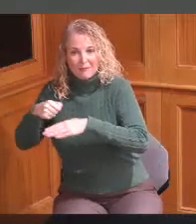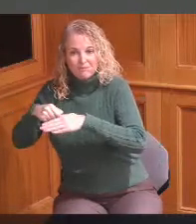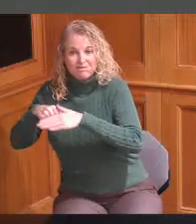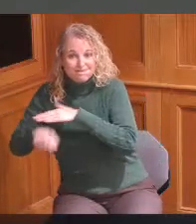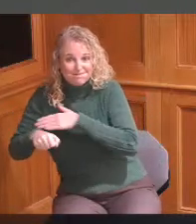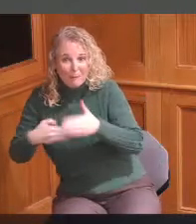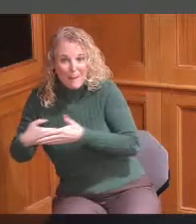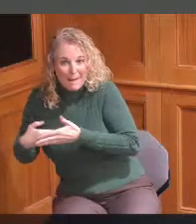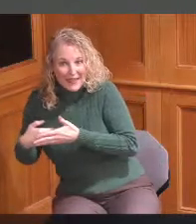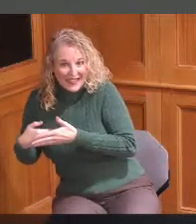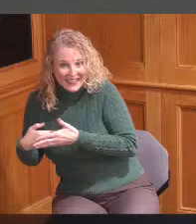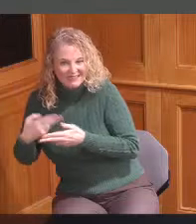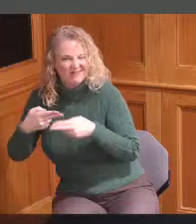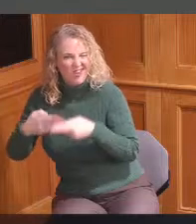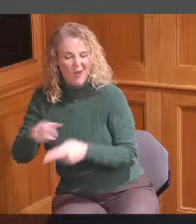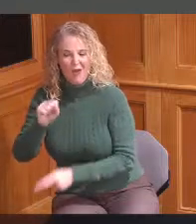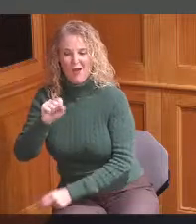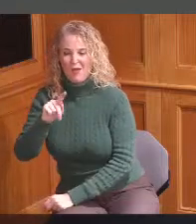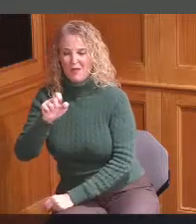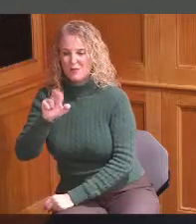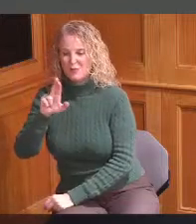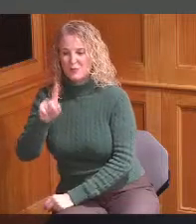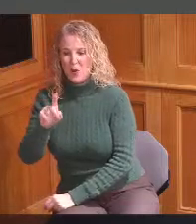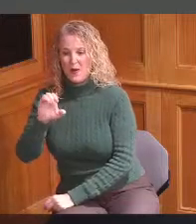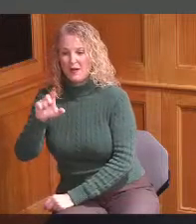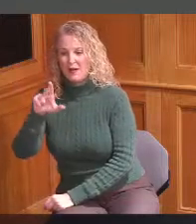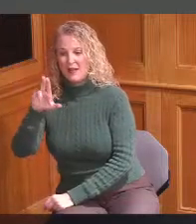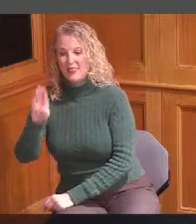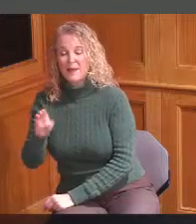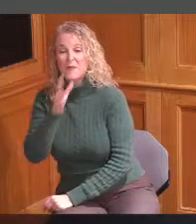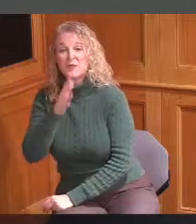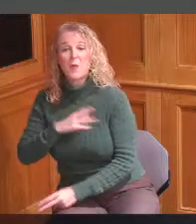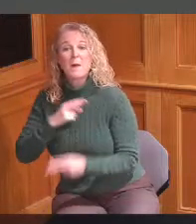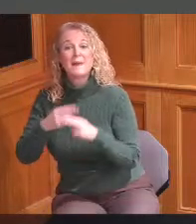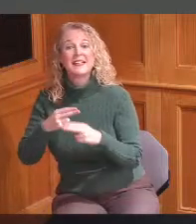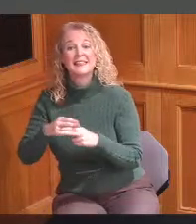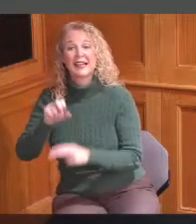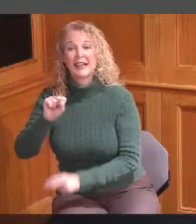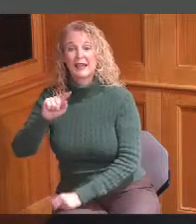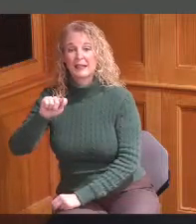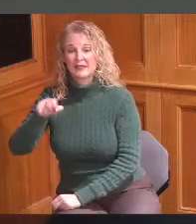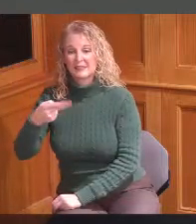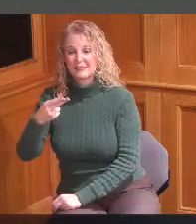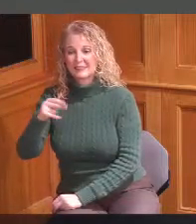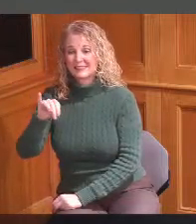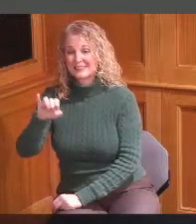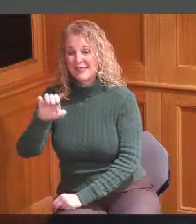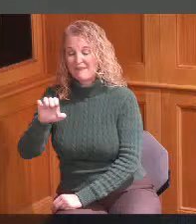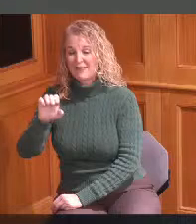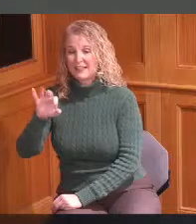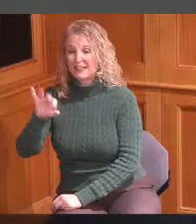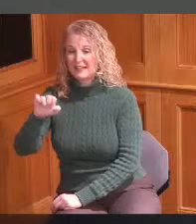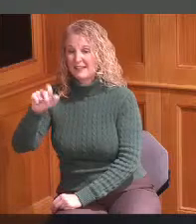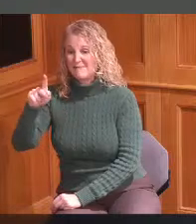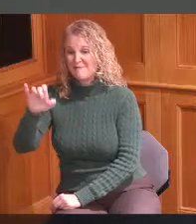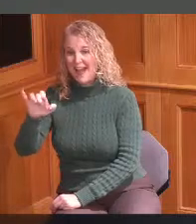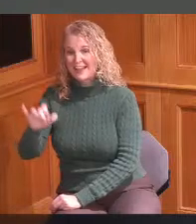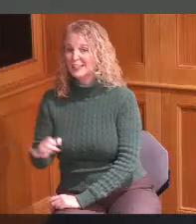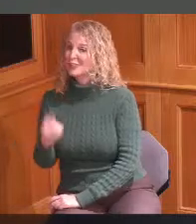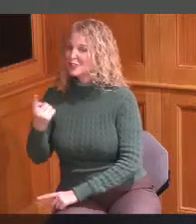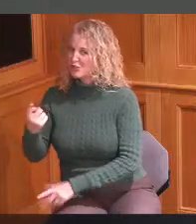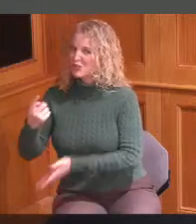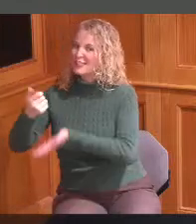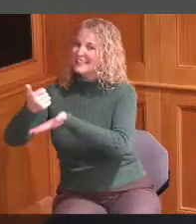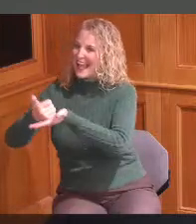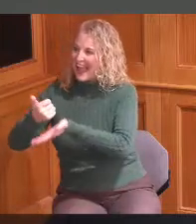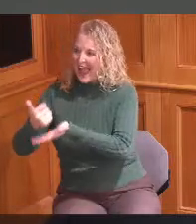delivery of a new baby. So I want to congratulate Stephanie Feitz, who last week I understand joined the Stork Club up at 911. We're still trying